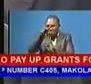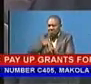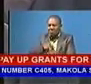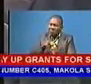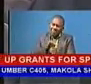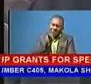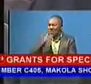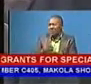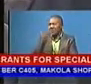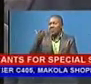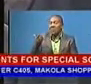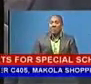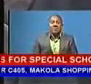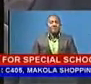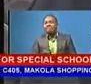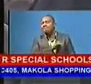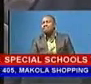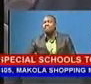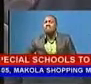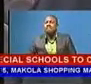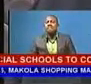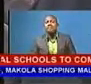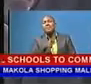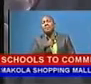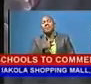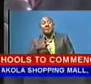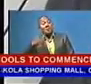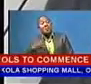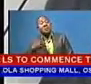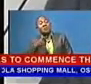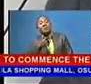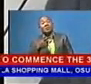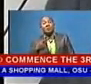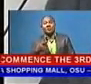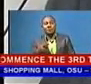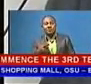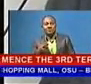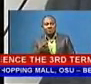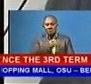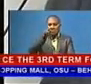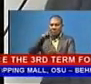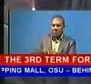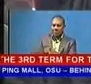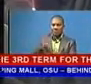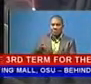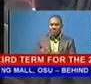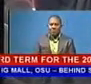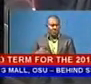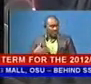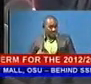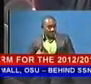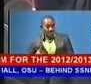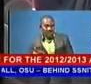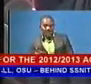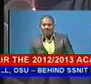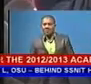this stage in the proceedings. My Lord, the witness actually tendered a document, if I may just refer to